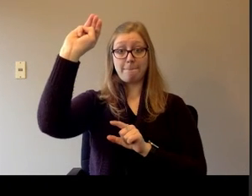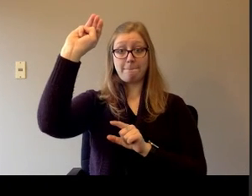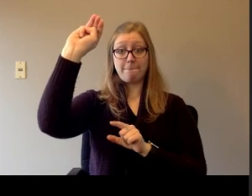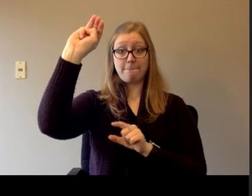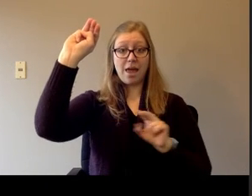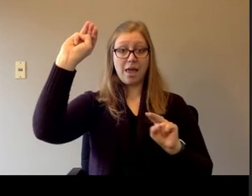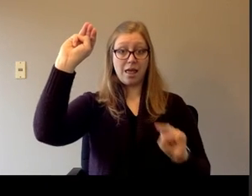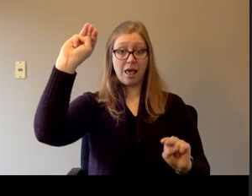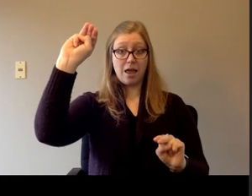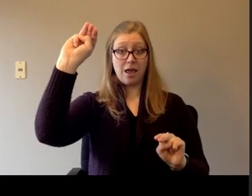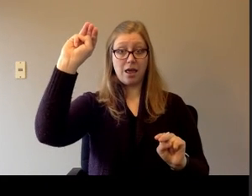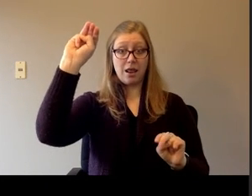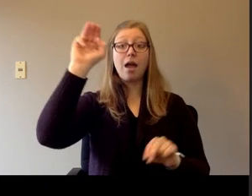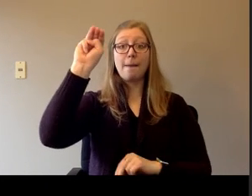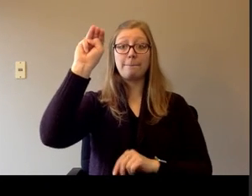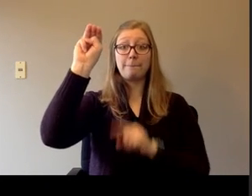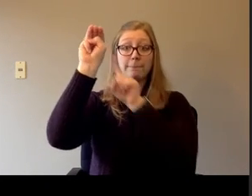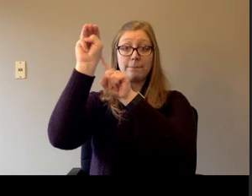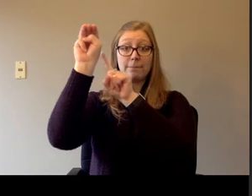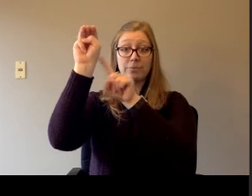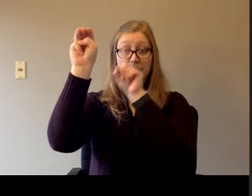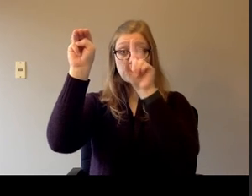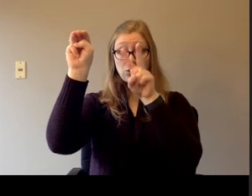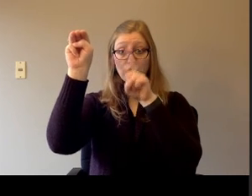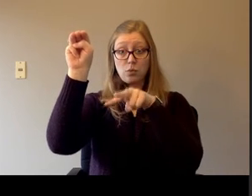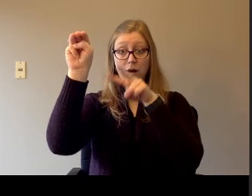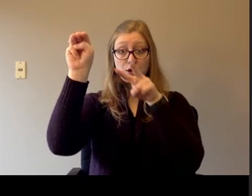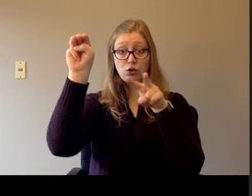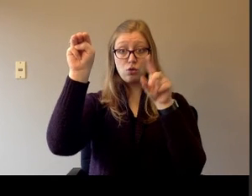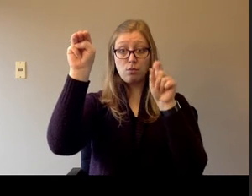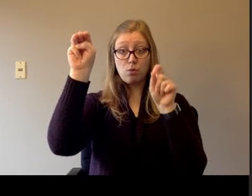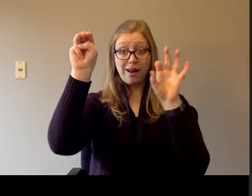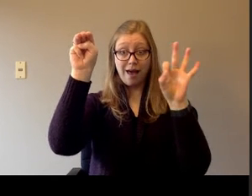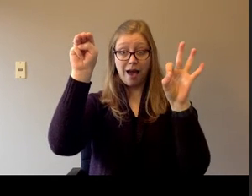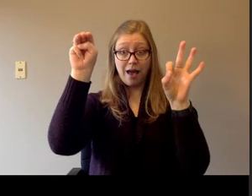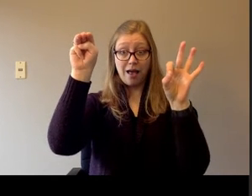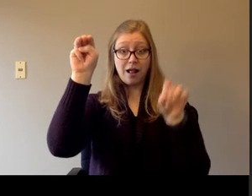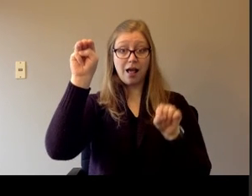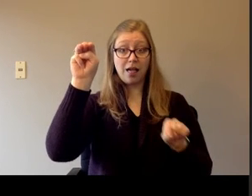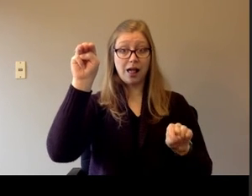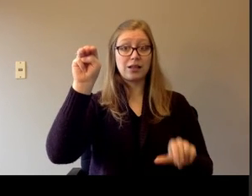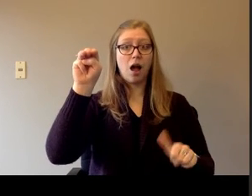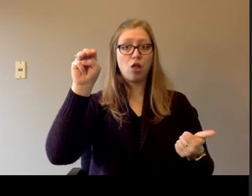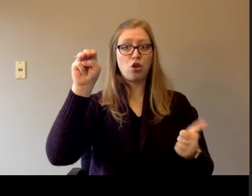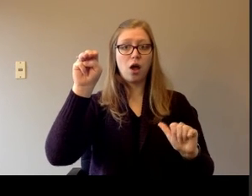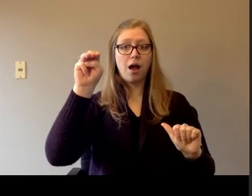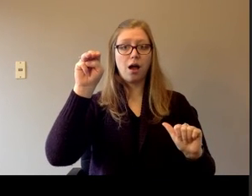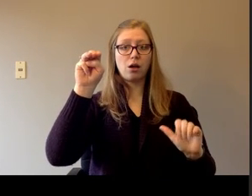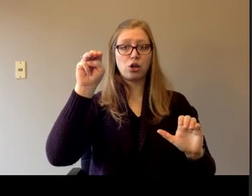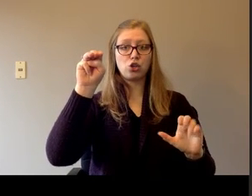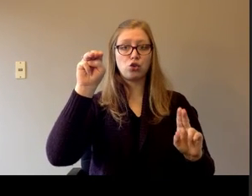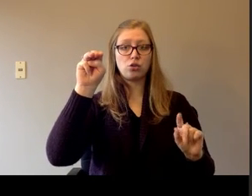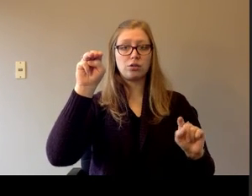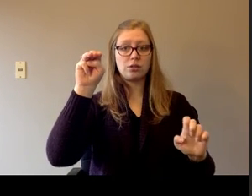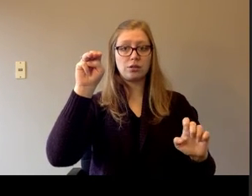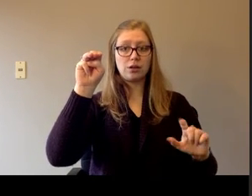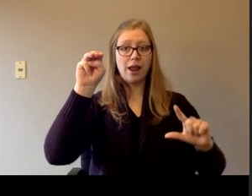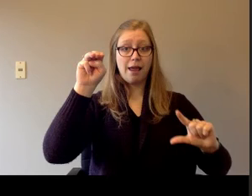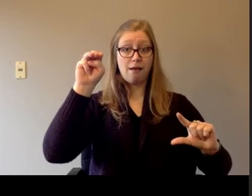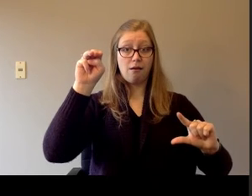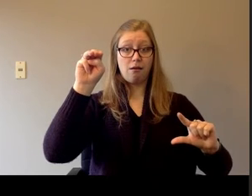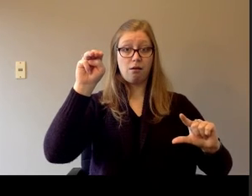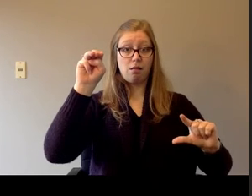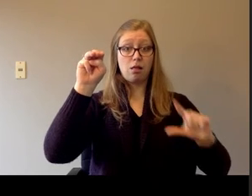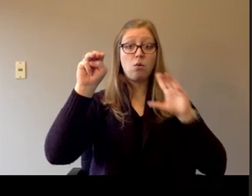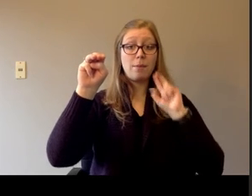M. Angle N is the other acute angle that's not the right angle, so this would be N. And if I know that angle